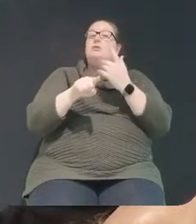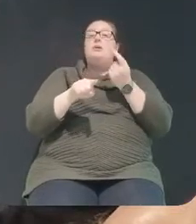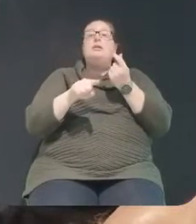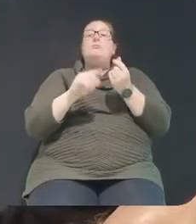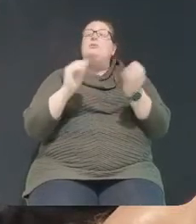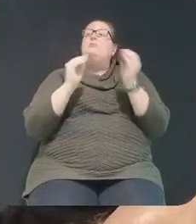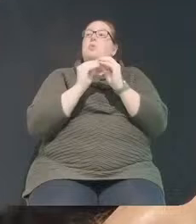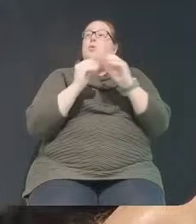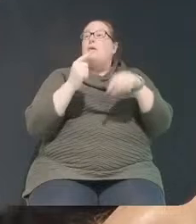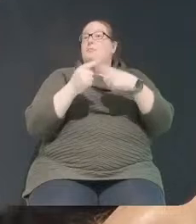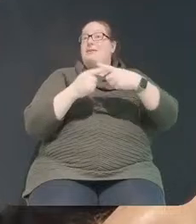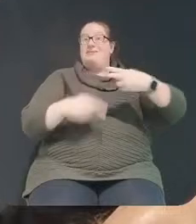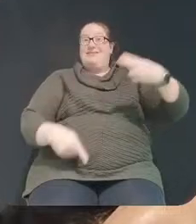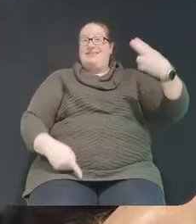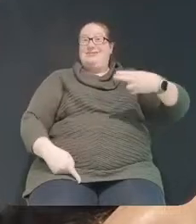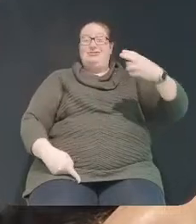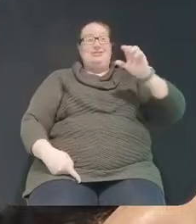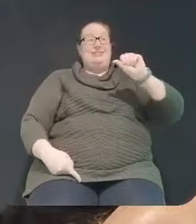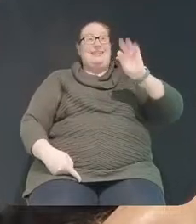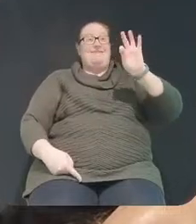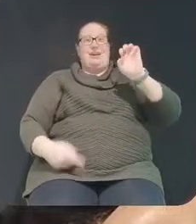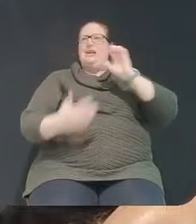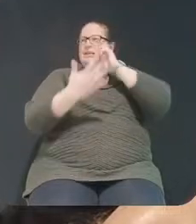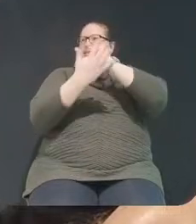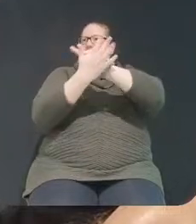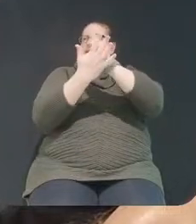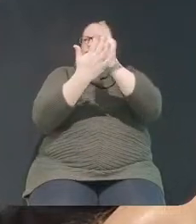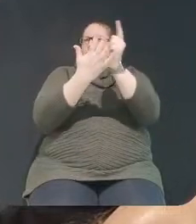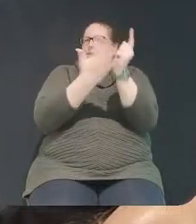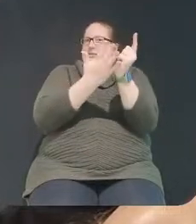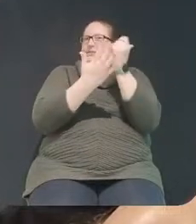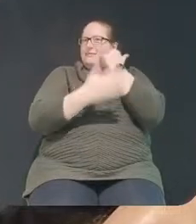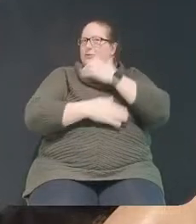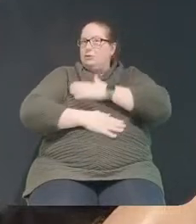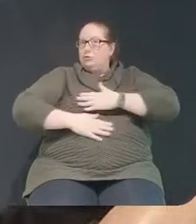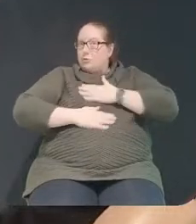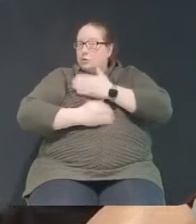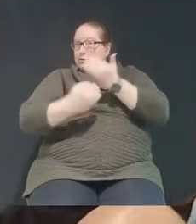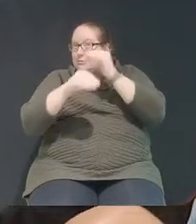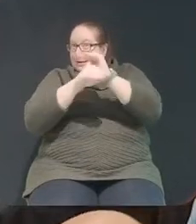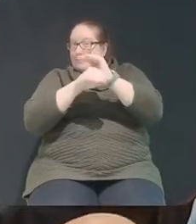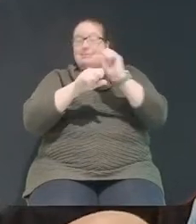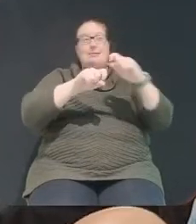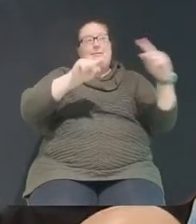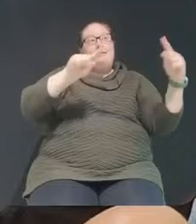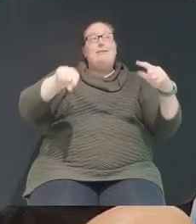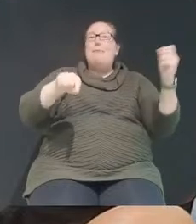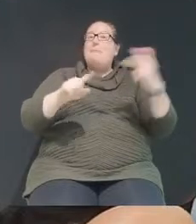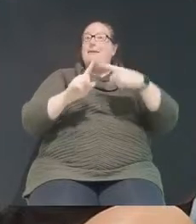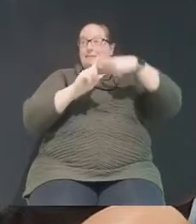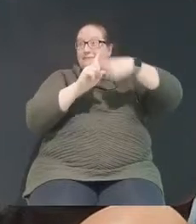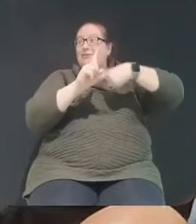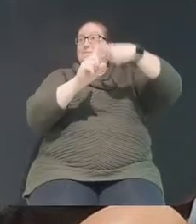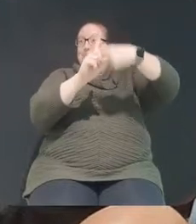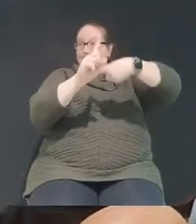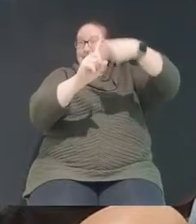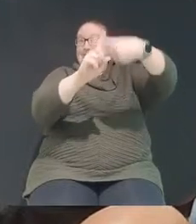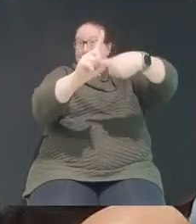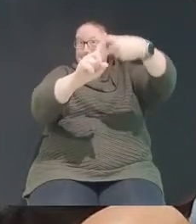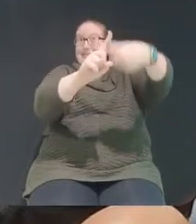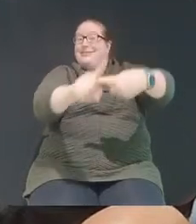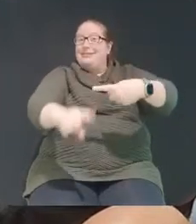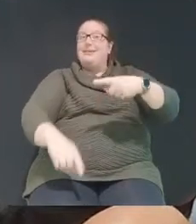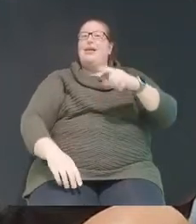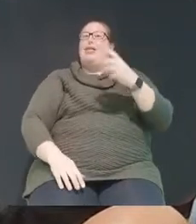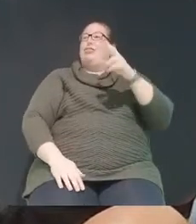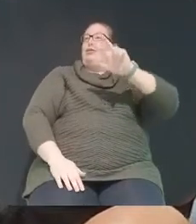more about History Cafe. This is a series, so if you enjoy yourself tonight, you can come back every month on the third Wednesday